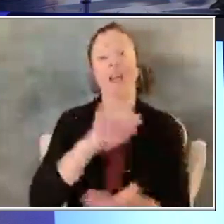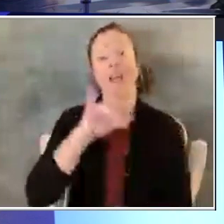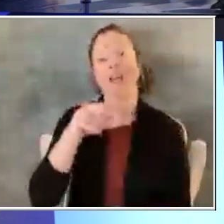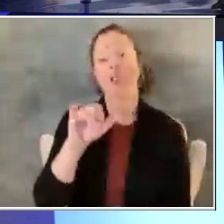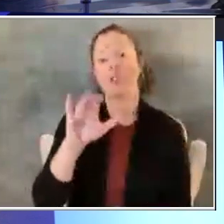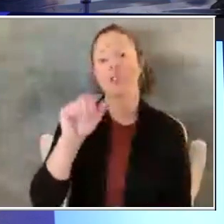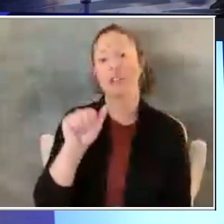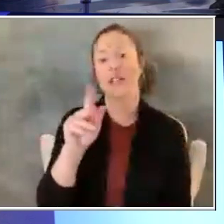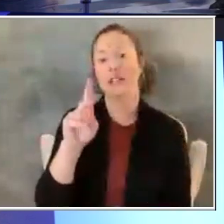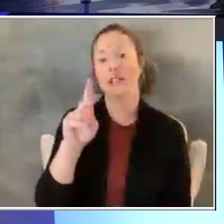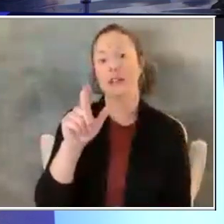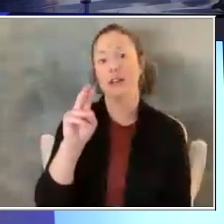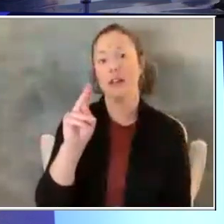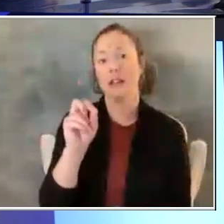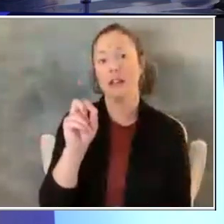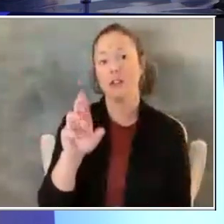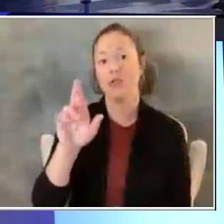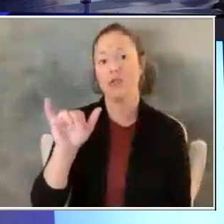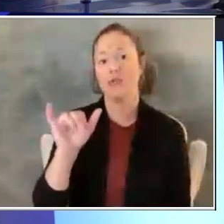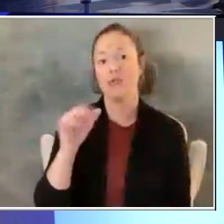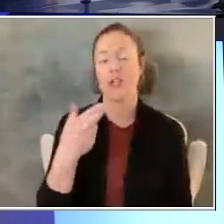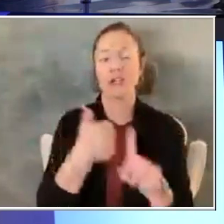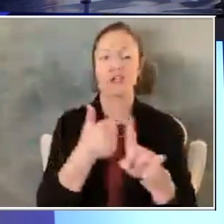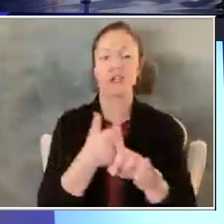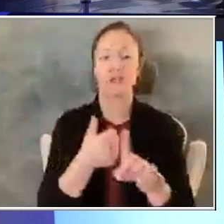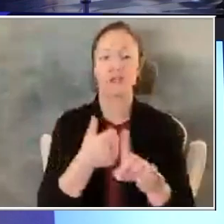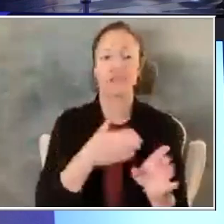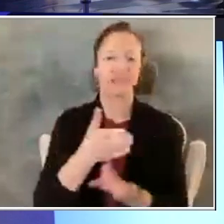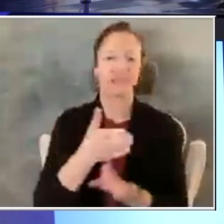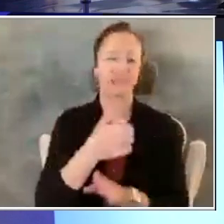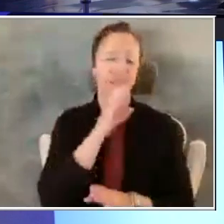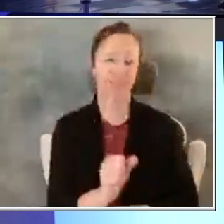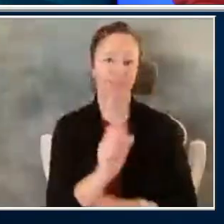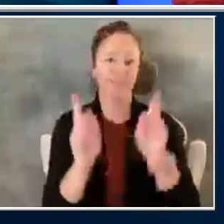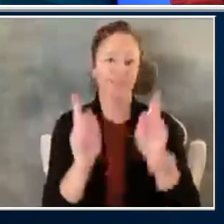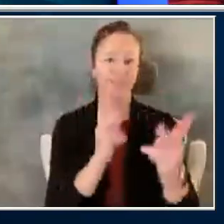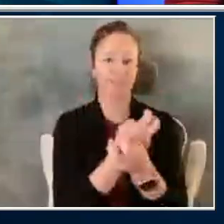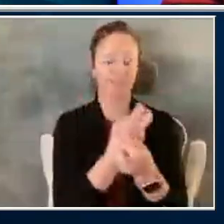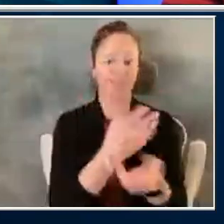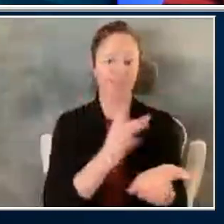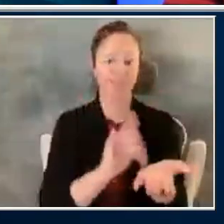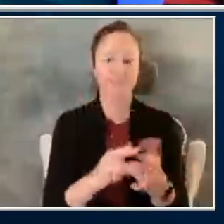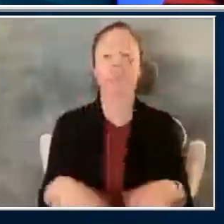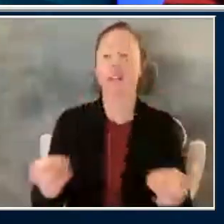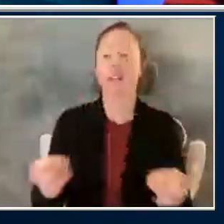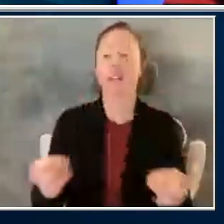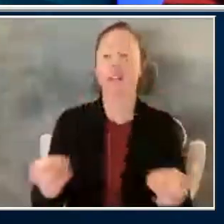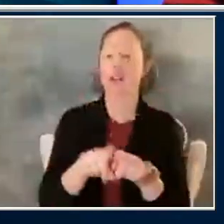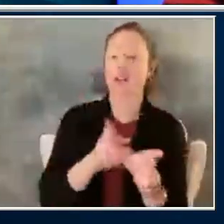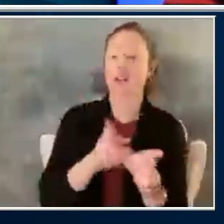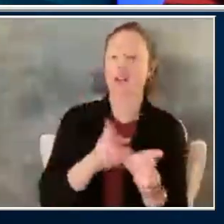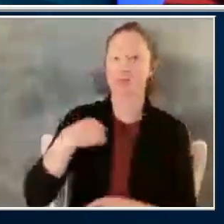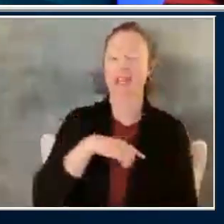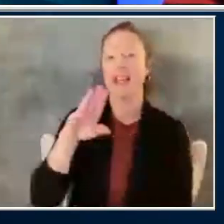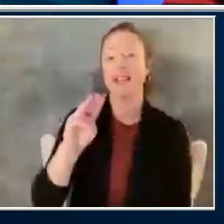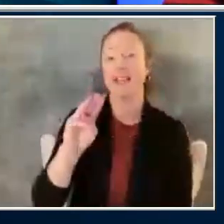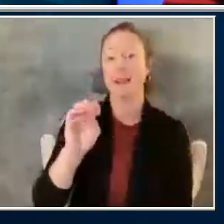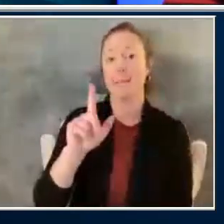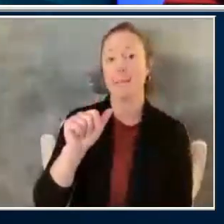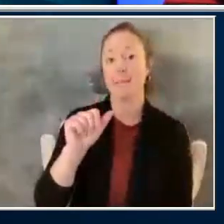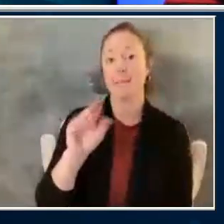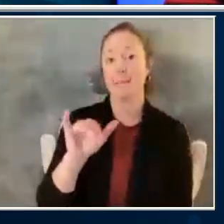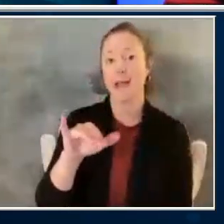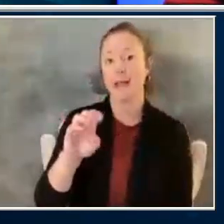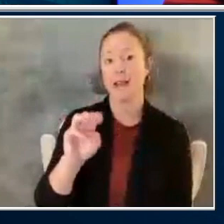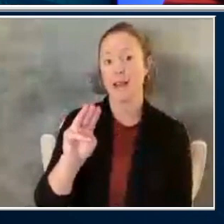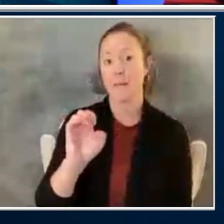geriatric medicine specialist here at the health system. Good to see you. Good morning. Also joining us remotely is Dr. Melanie Meister, and she's an OBGYN